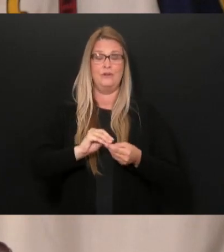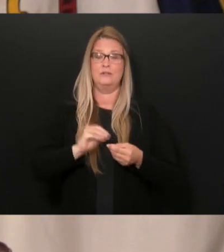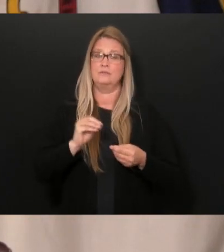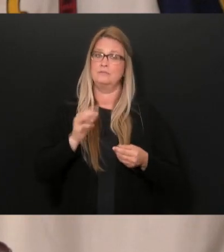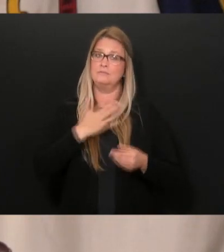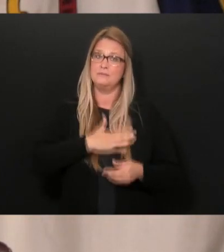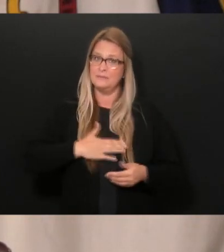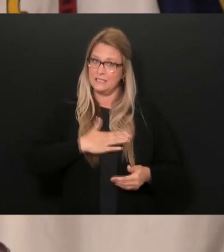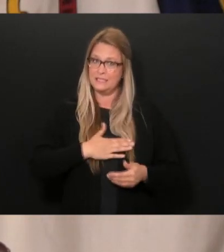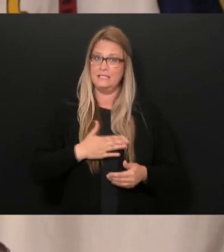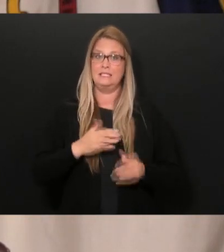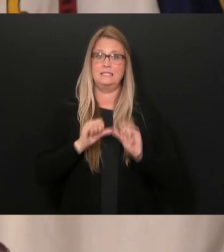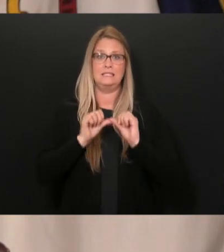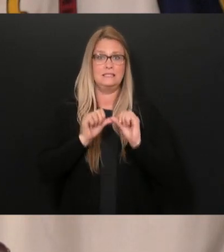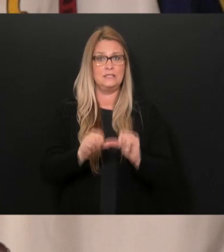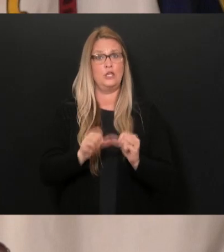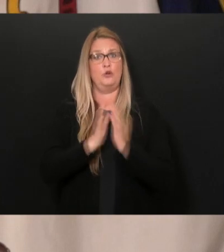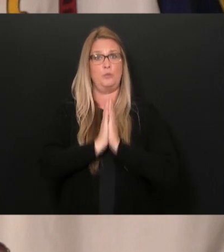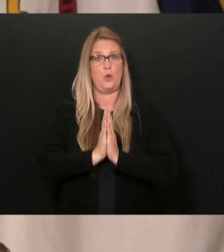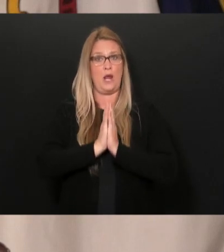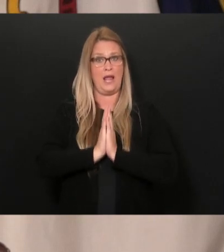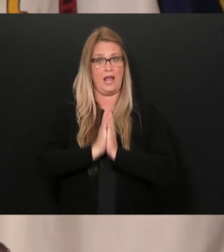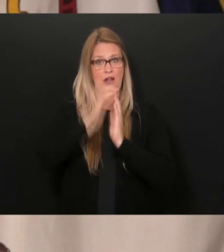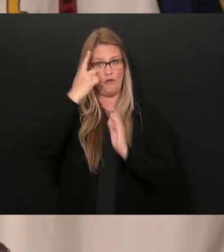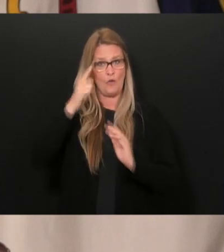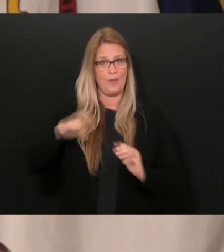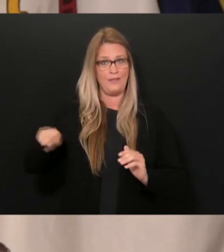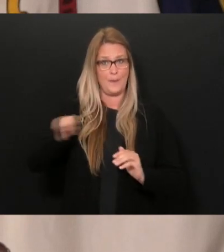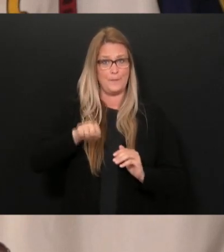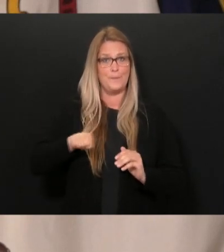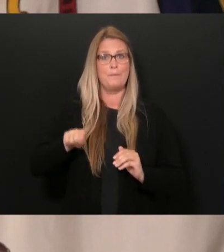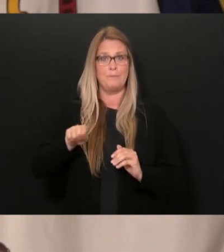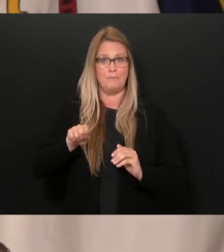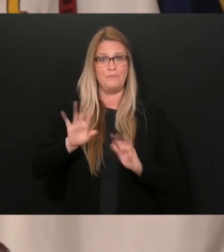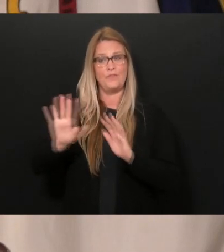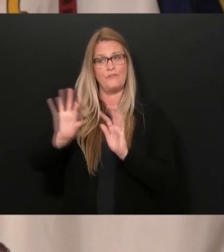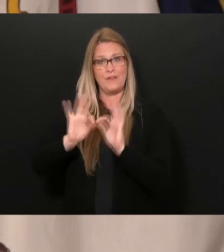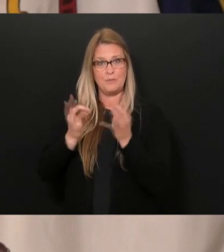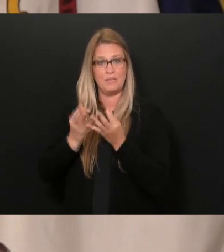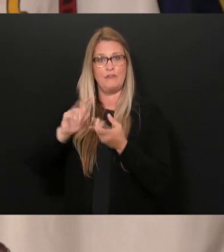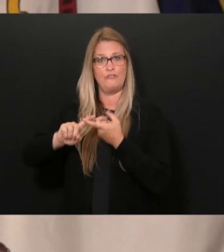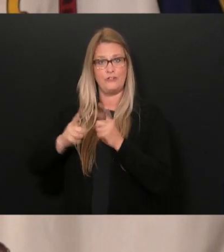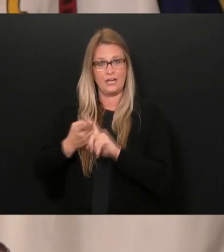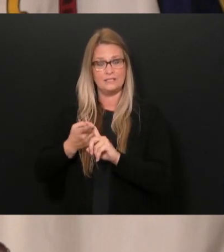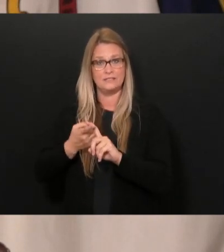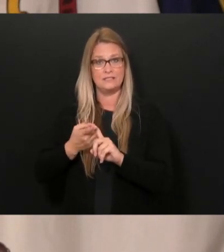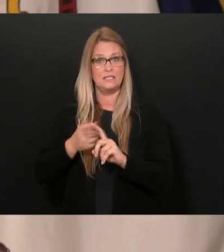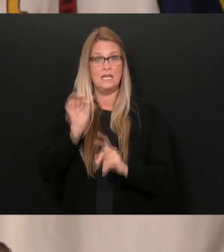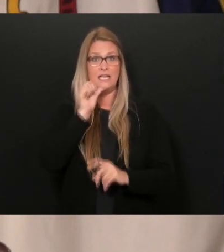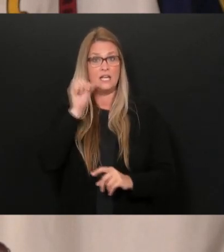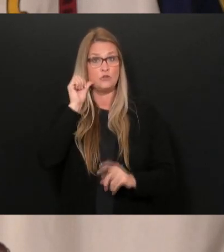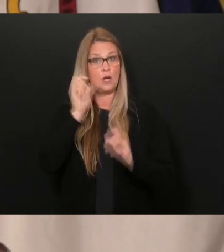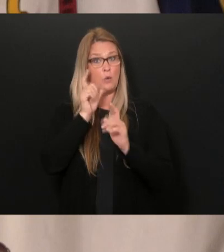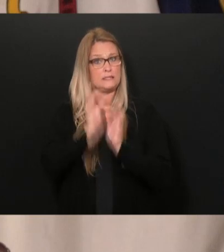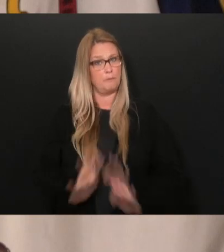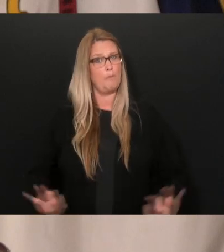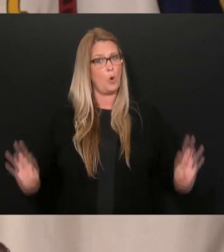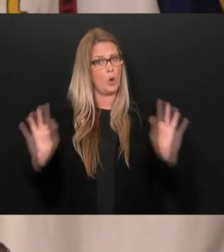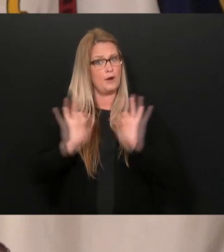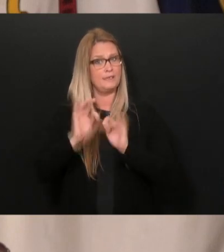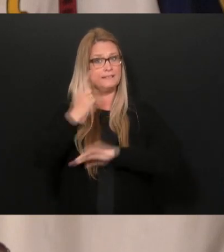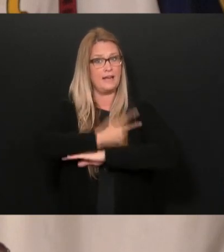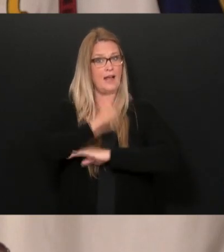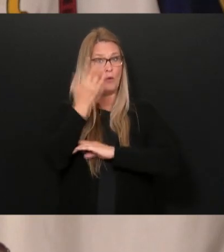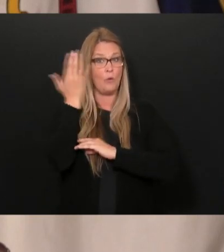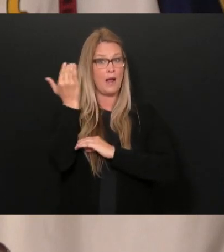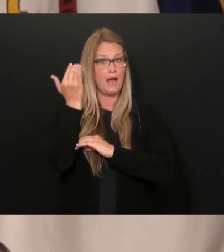to please keep those people in your thoughts and prayers. Yesterday was a really important day, a national day